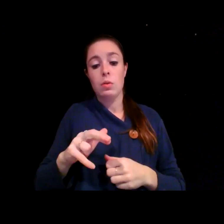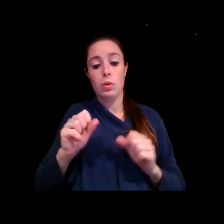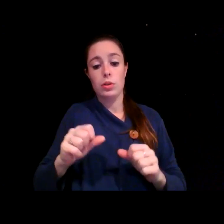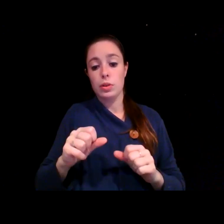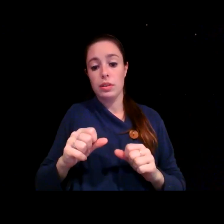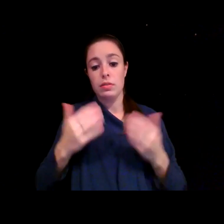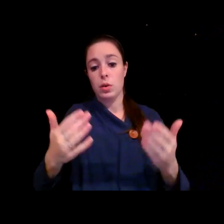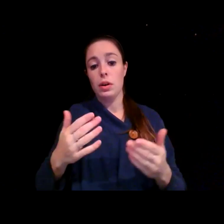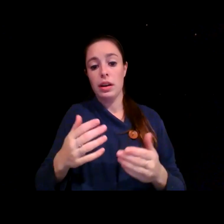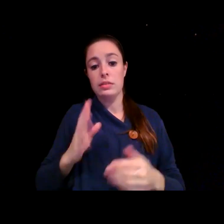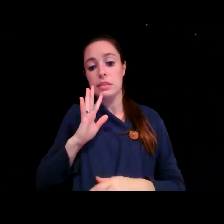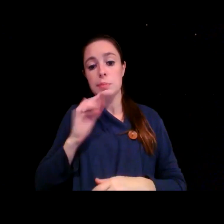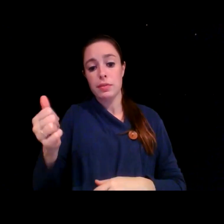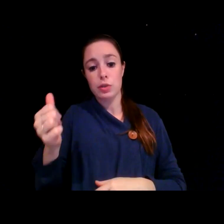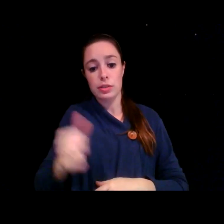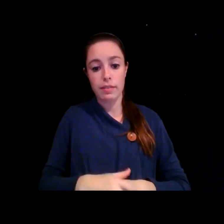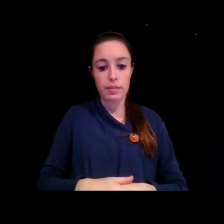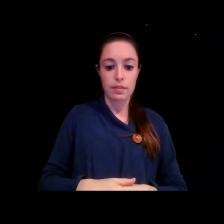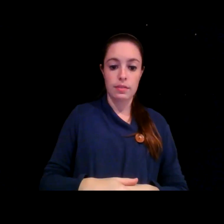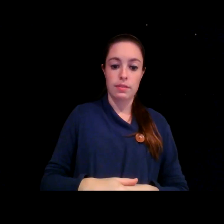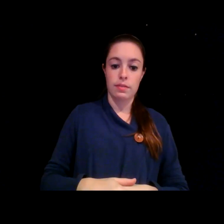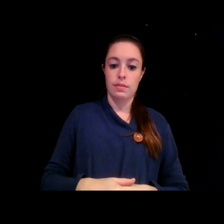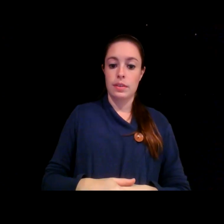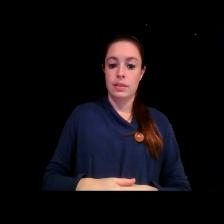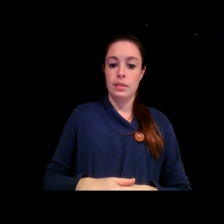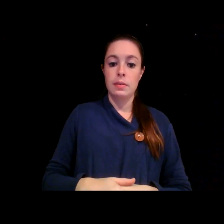yourself and ask Bishi the question.